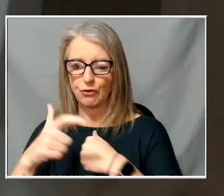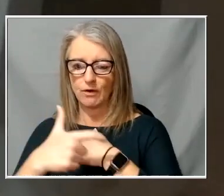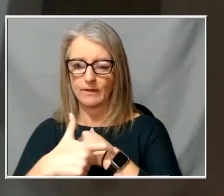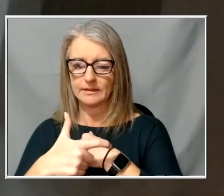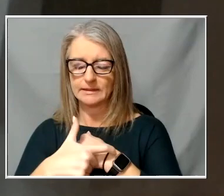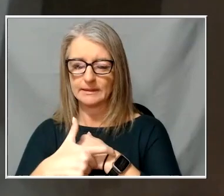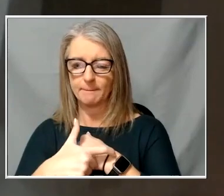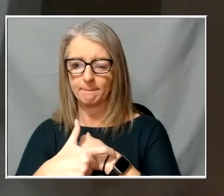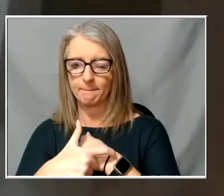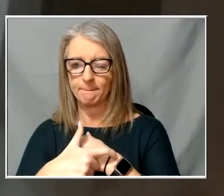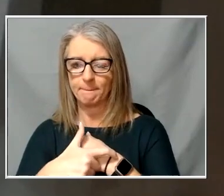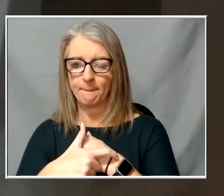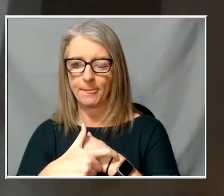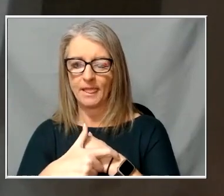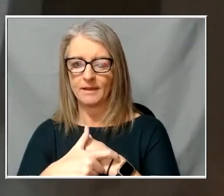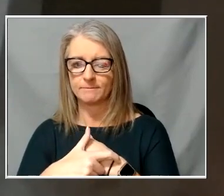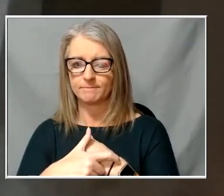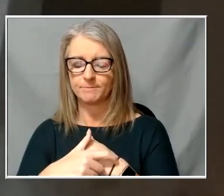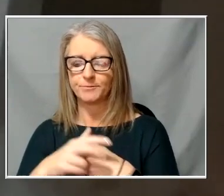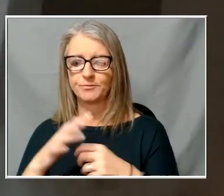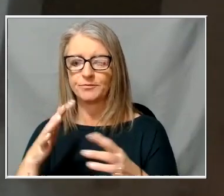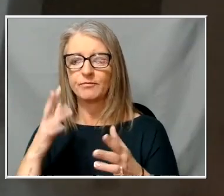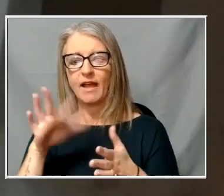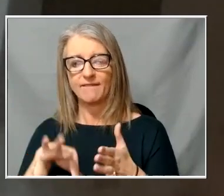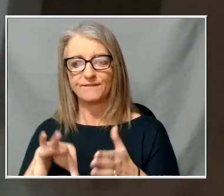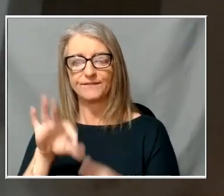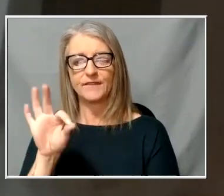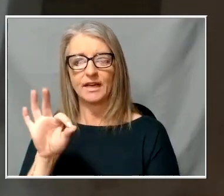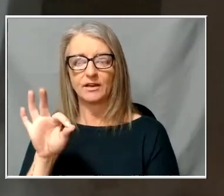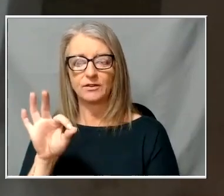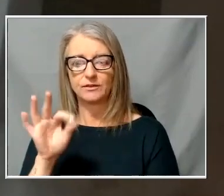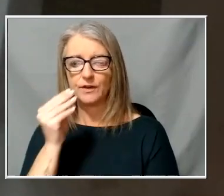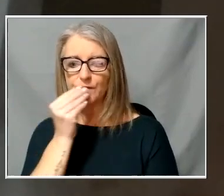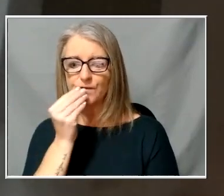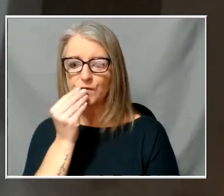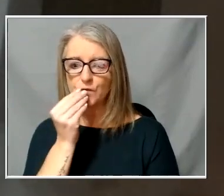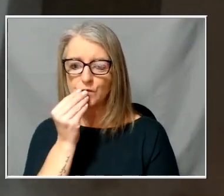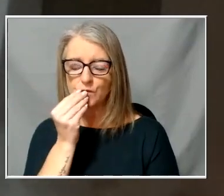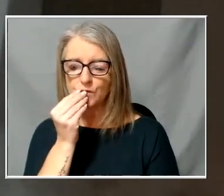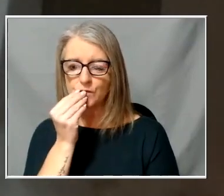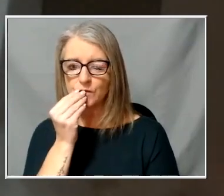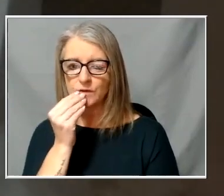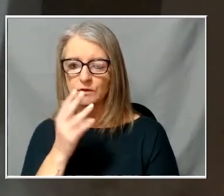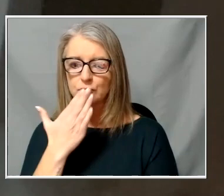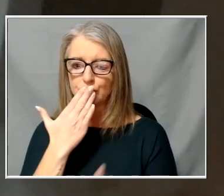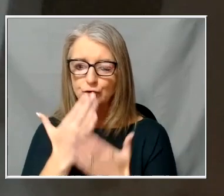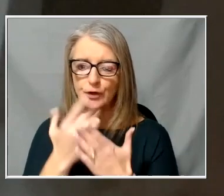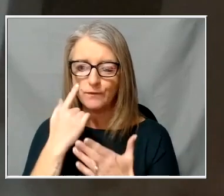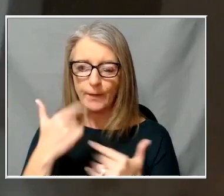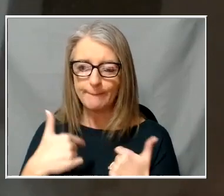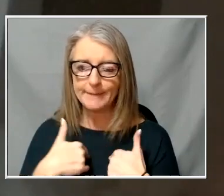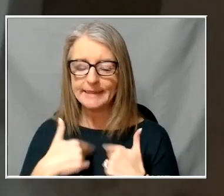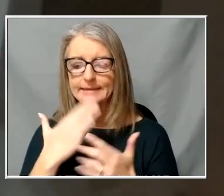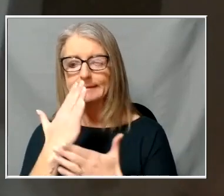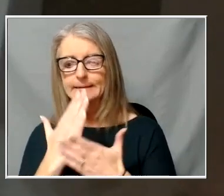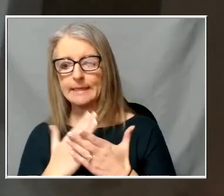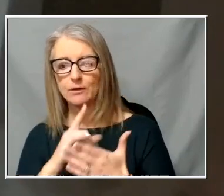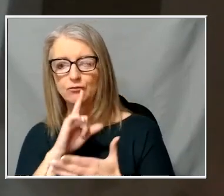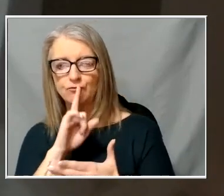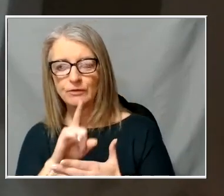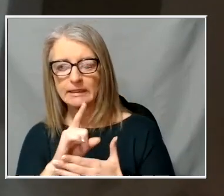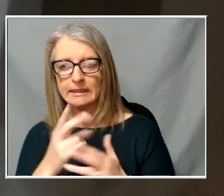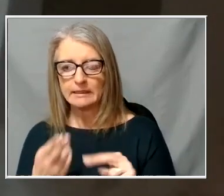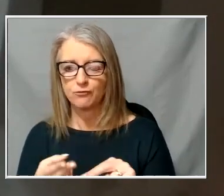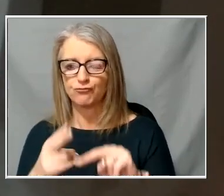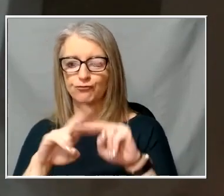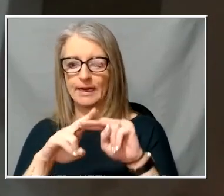time, is that I've discovered foods that are good for me and those that really raise